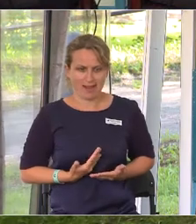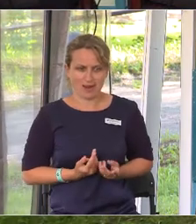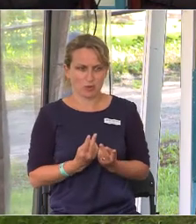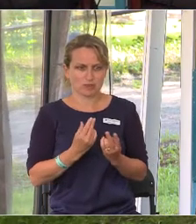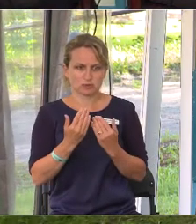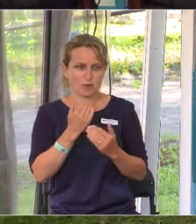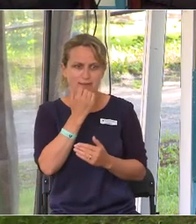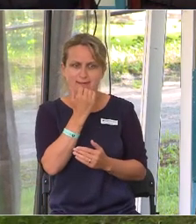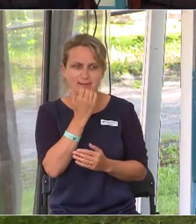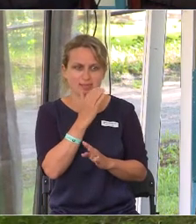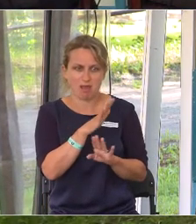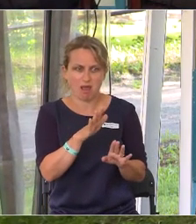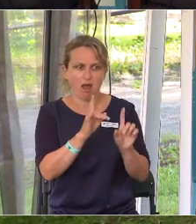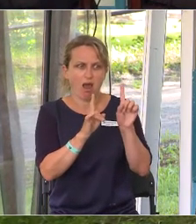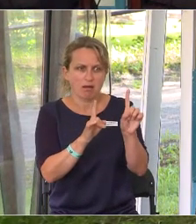my question.